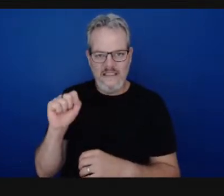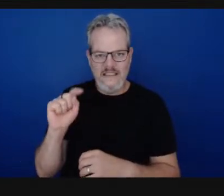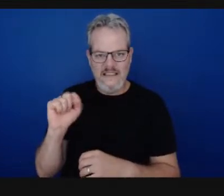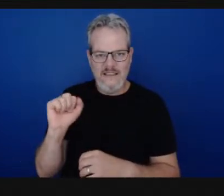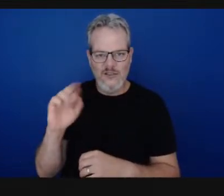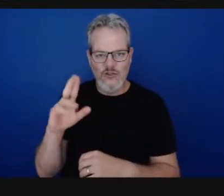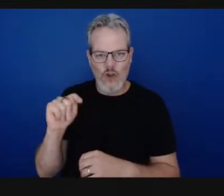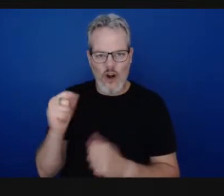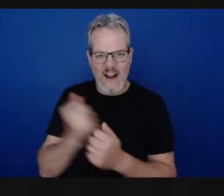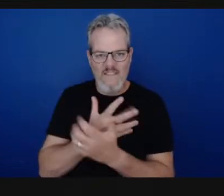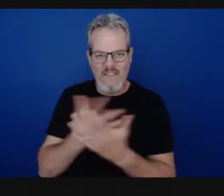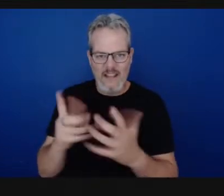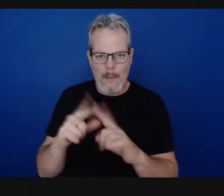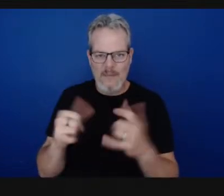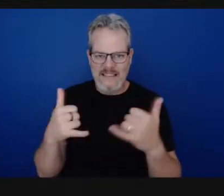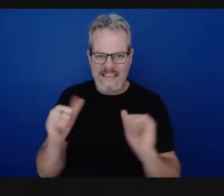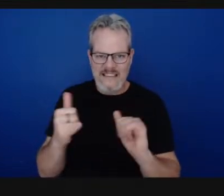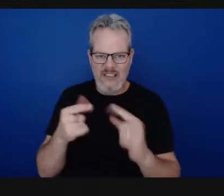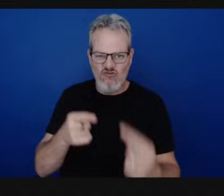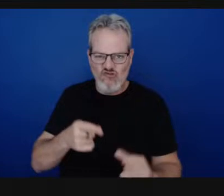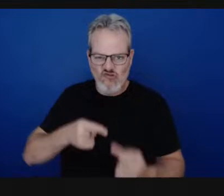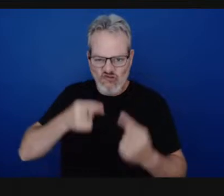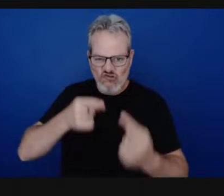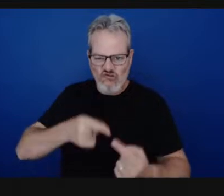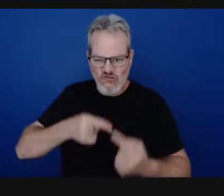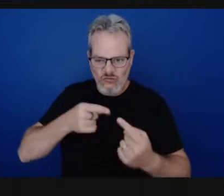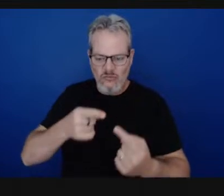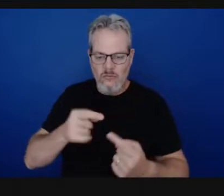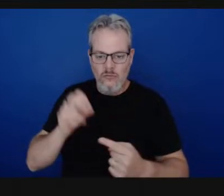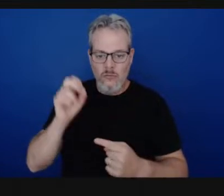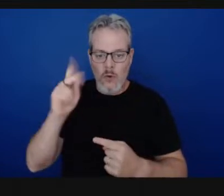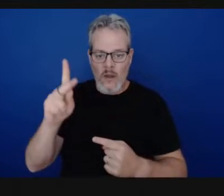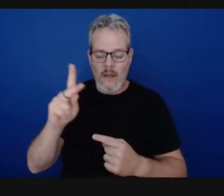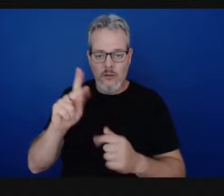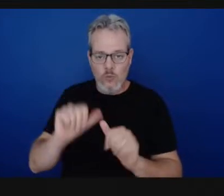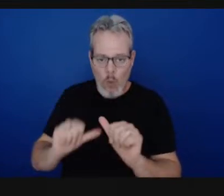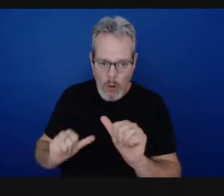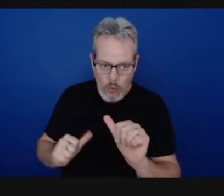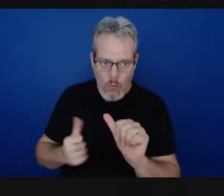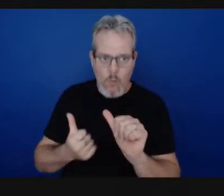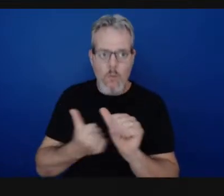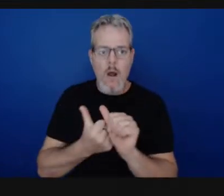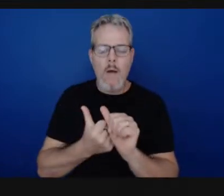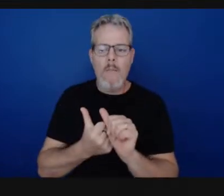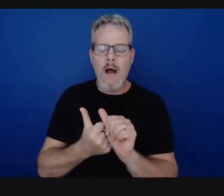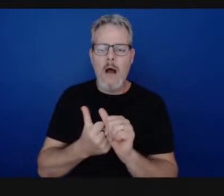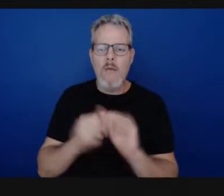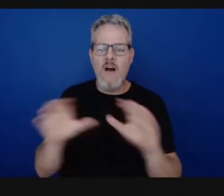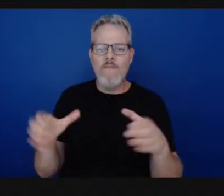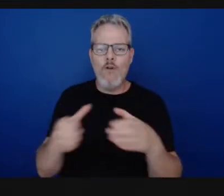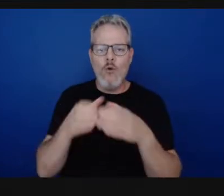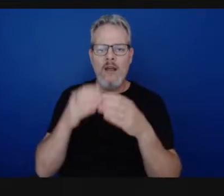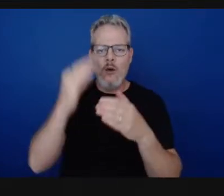it. All right, so let me wrap up Volcano Awareness Month. We've been going on for a while here.